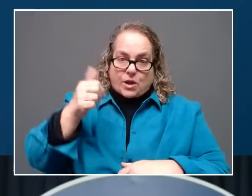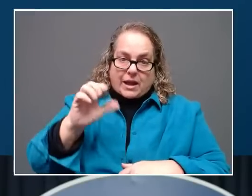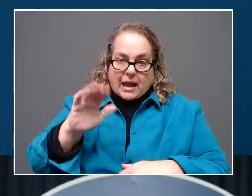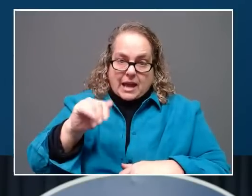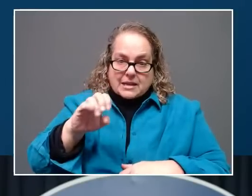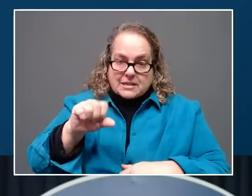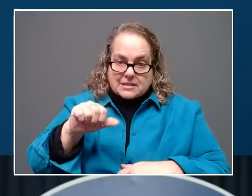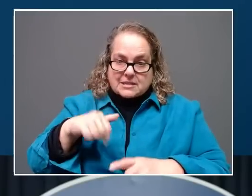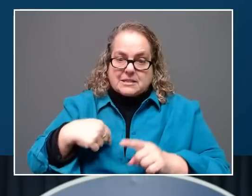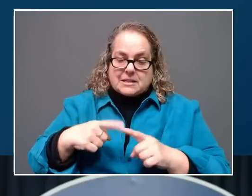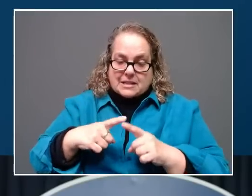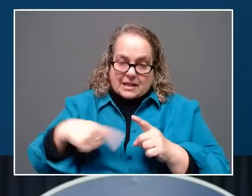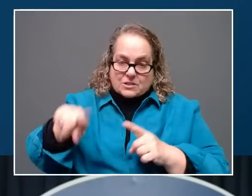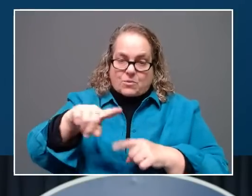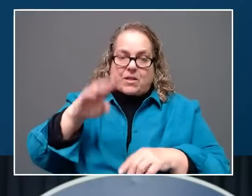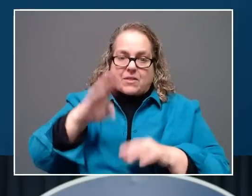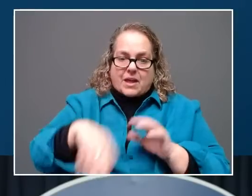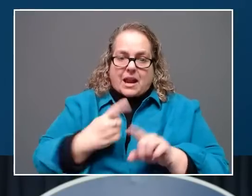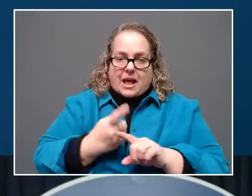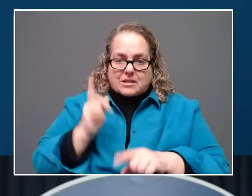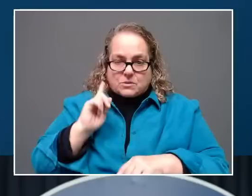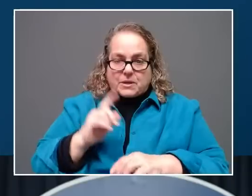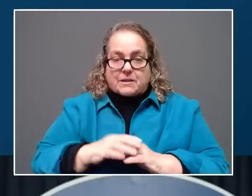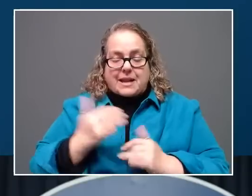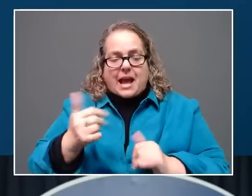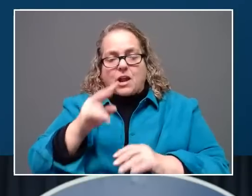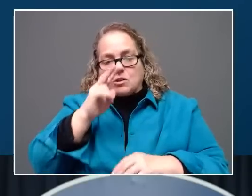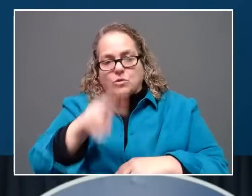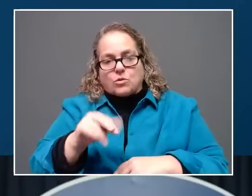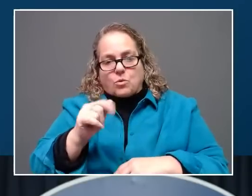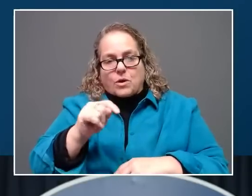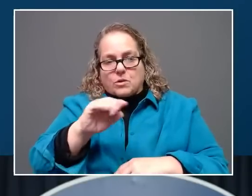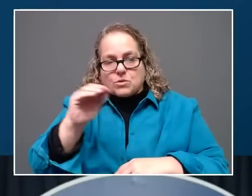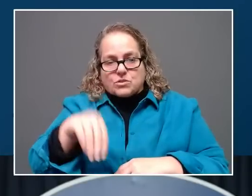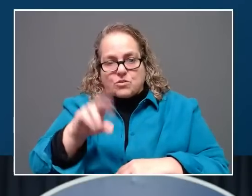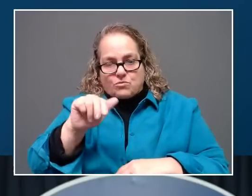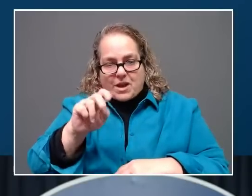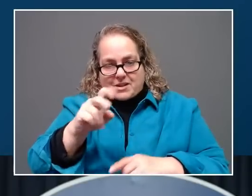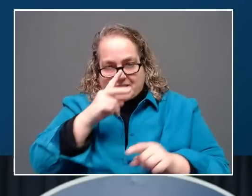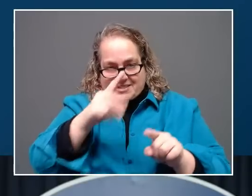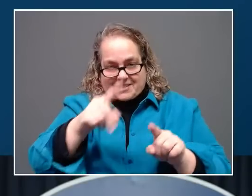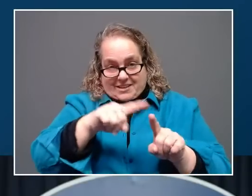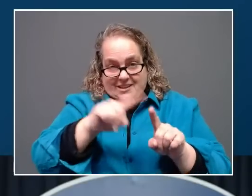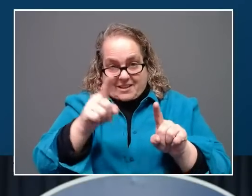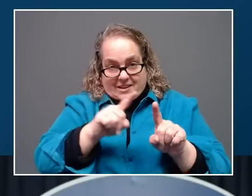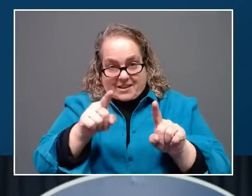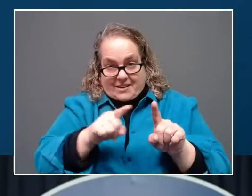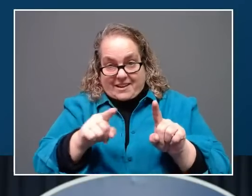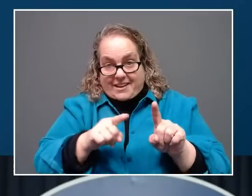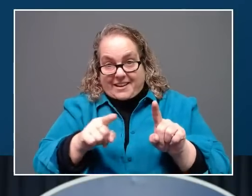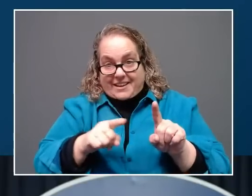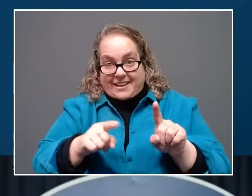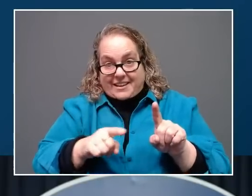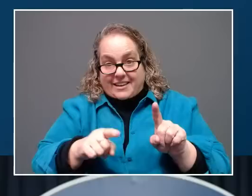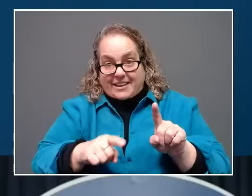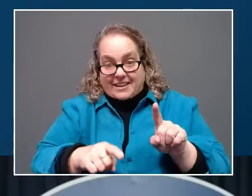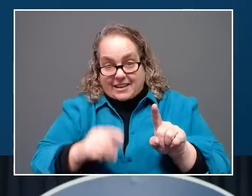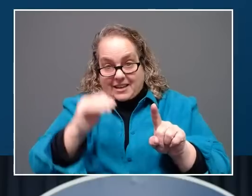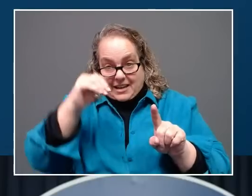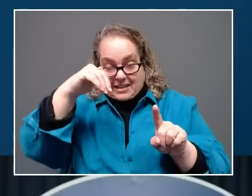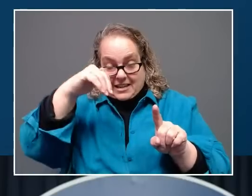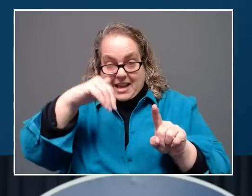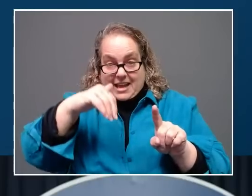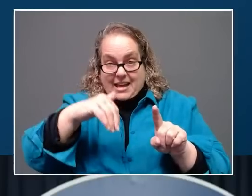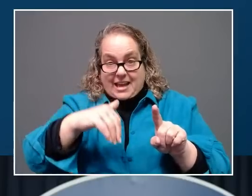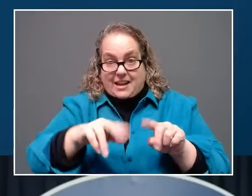this last week. Let's look at the positivity stair-stepper chart. Again, same number of weeks of a decline.